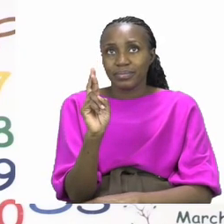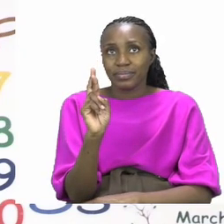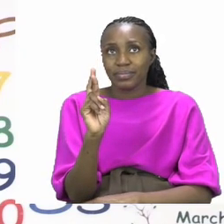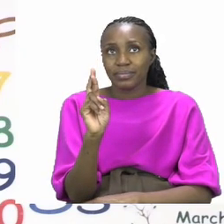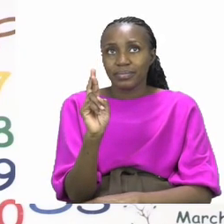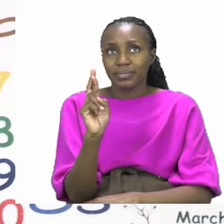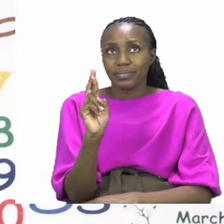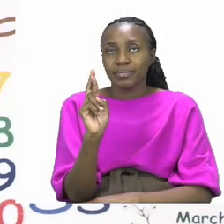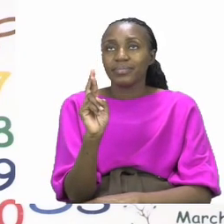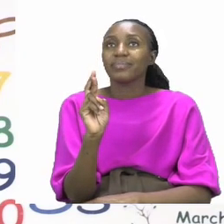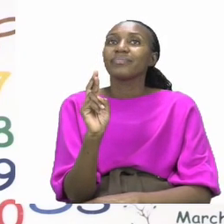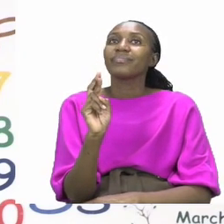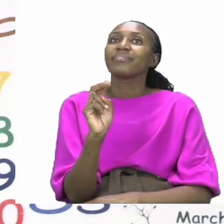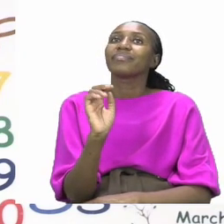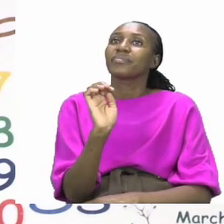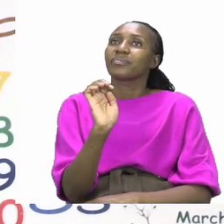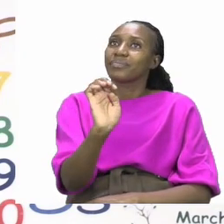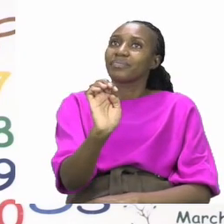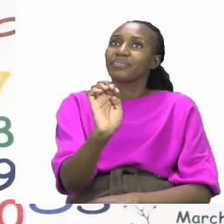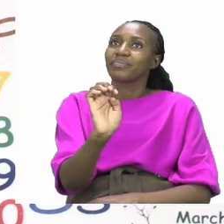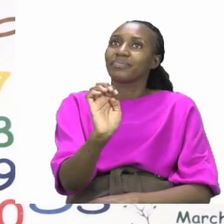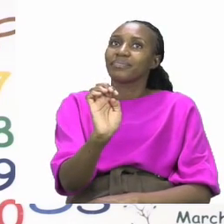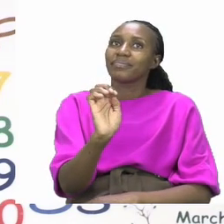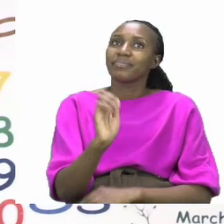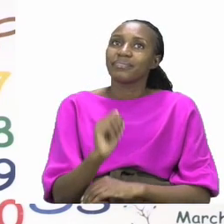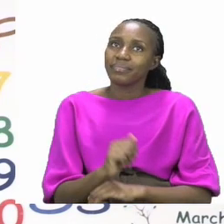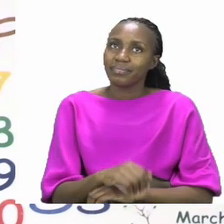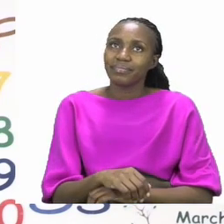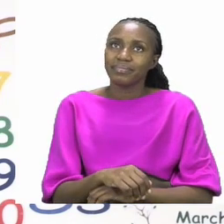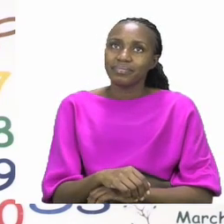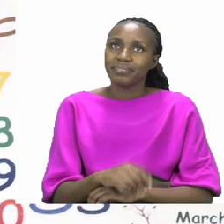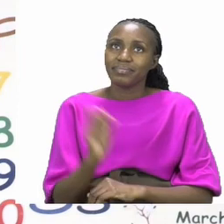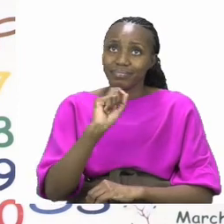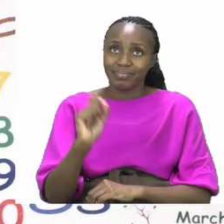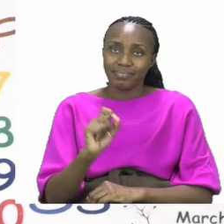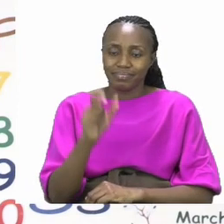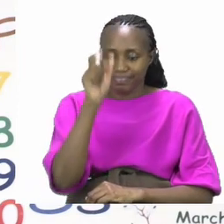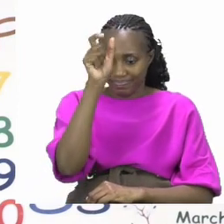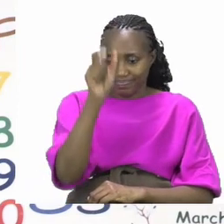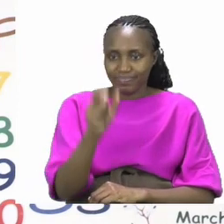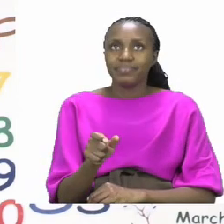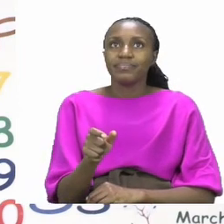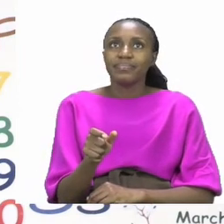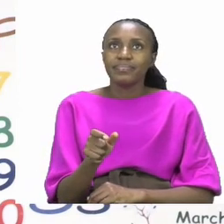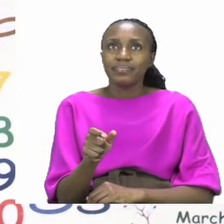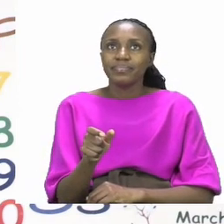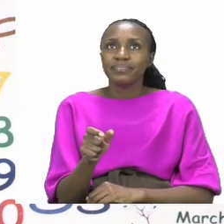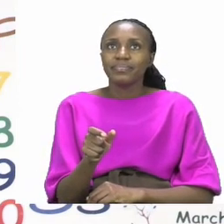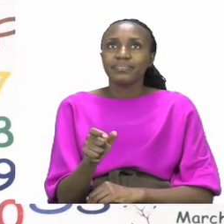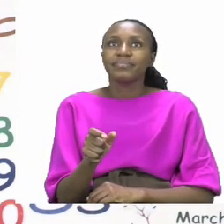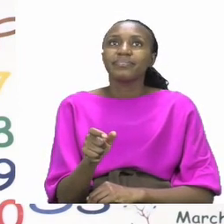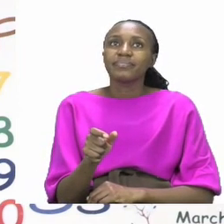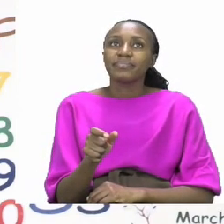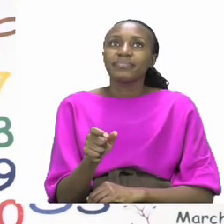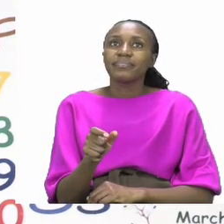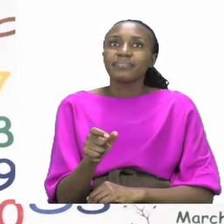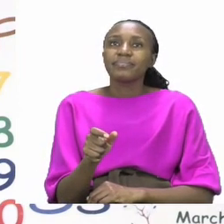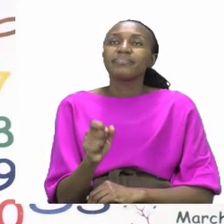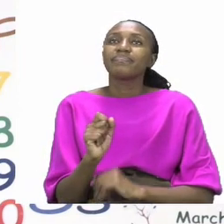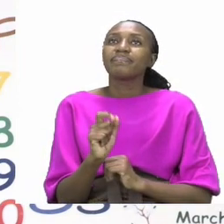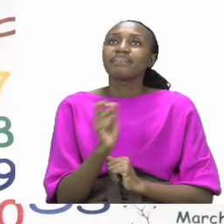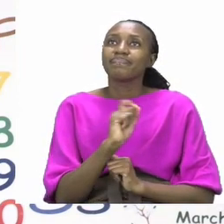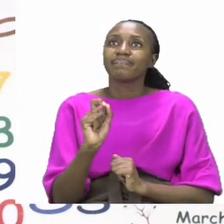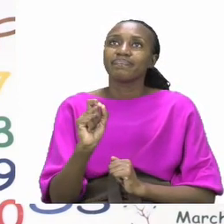word your. There we have it on the board, and now we need to fill it in so that it can